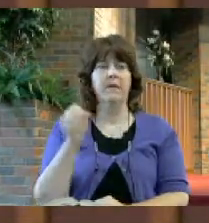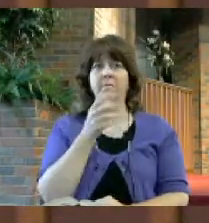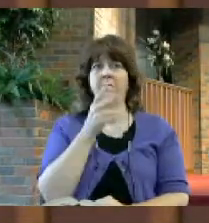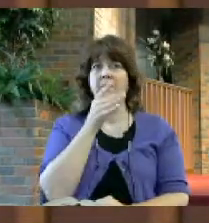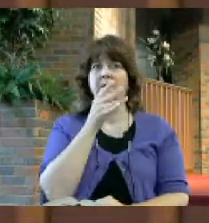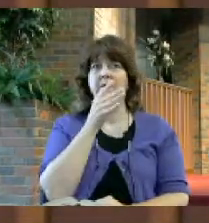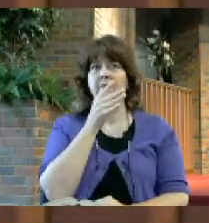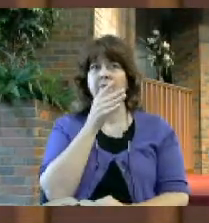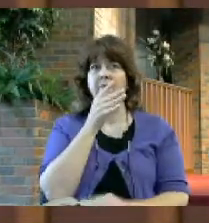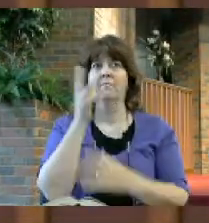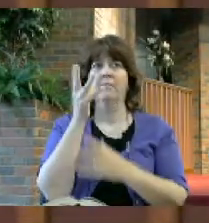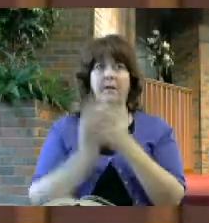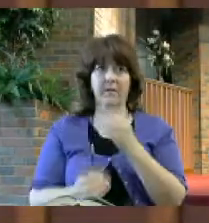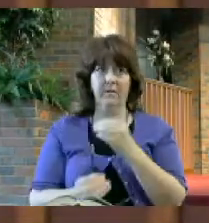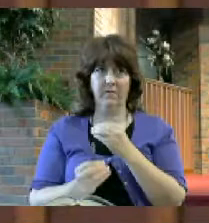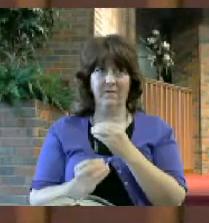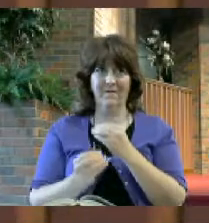Chattanooga.